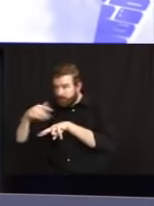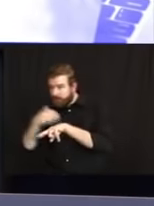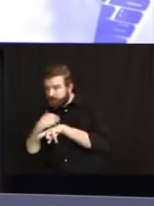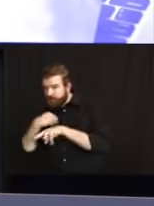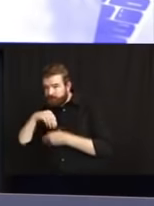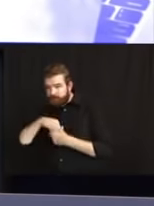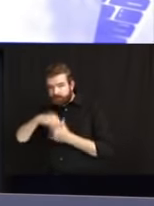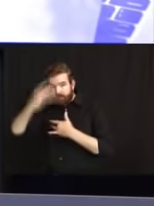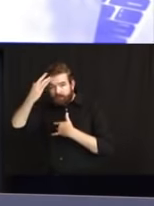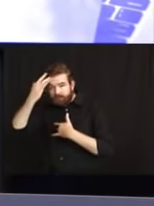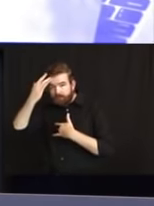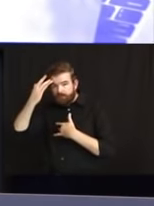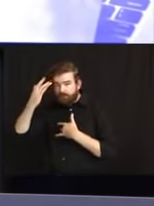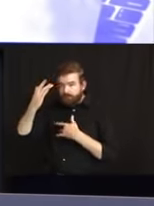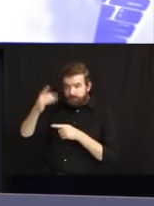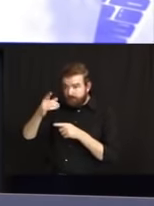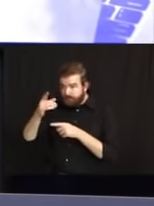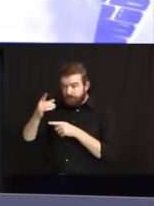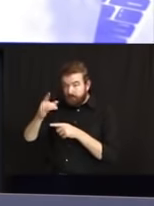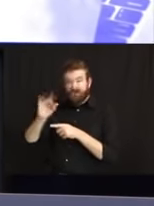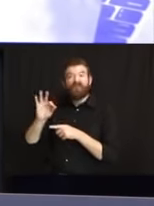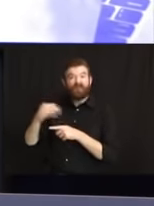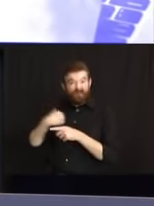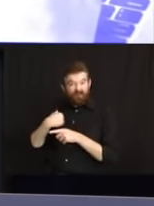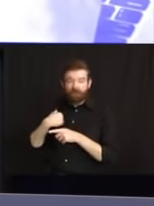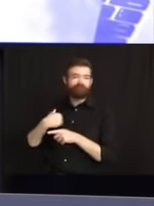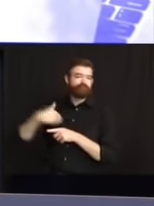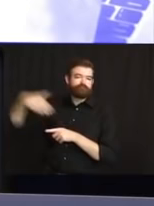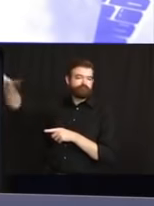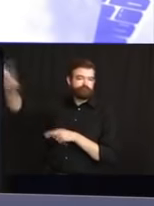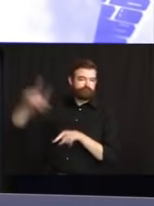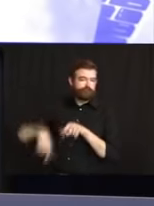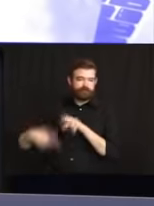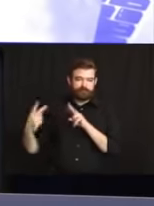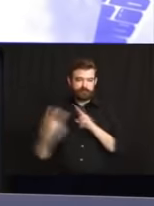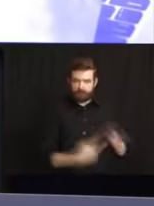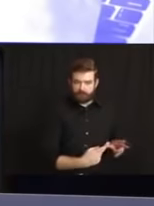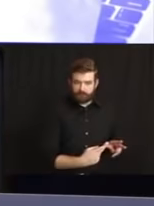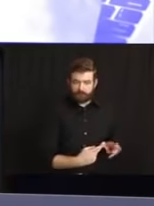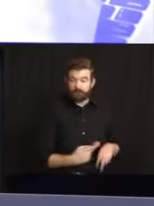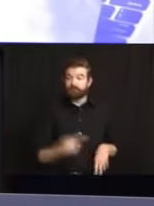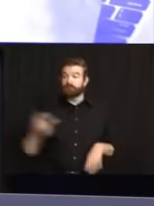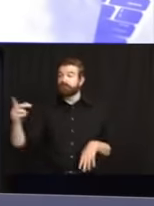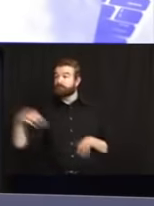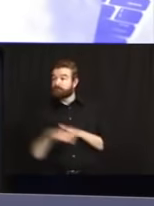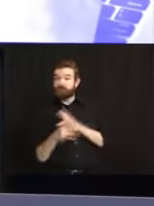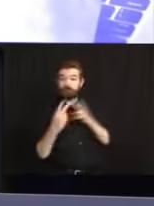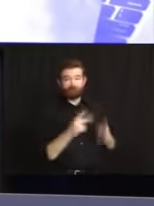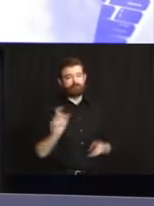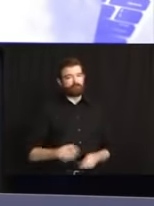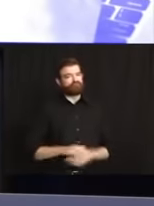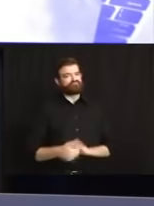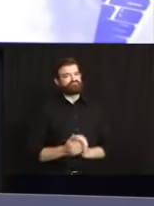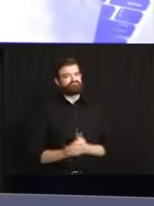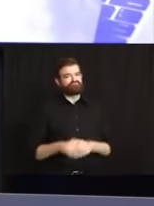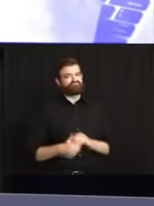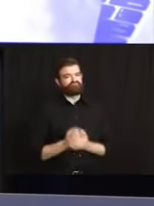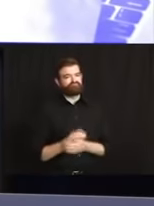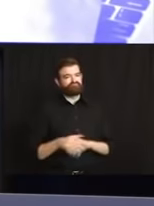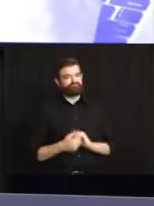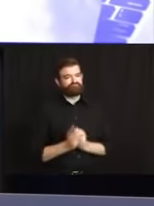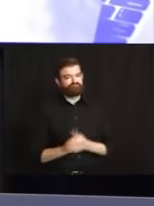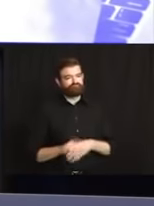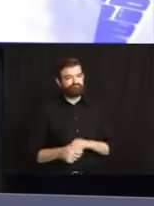All visitors must perform hand hygiene before visiting with a patient. Once in the hospital, the visitors should remain in the patient's